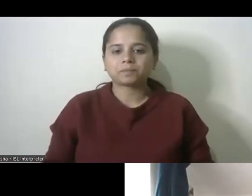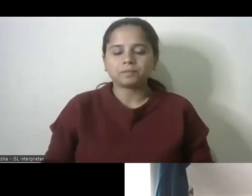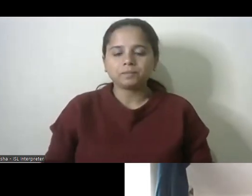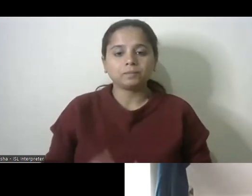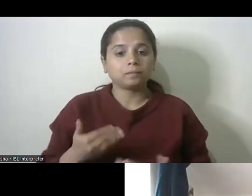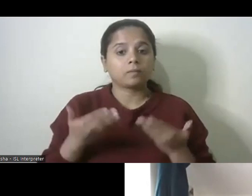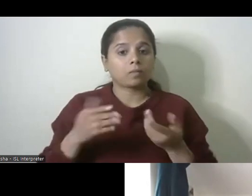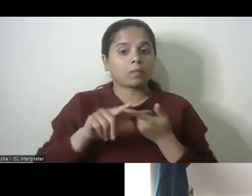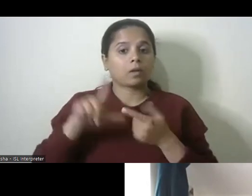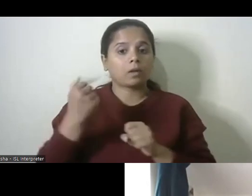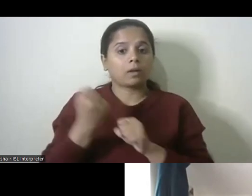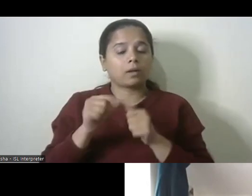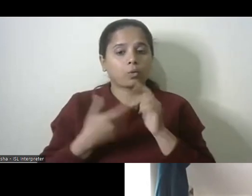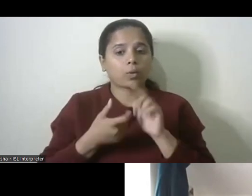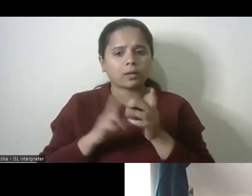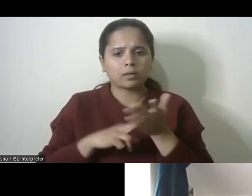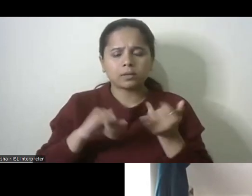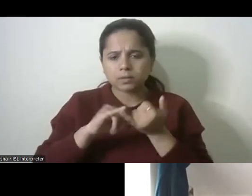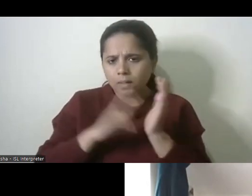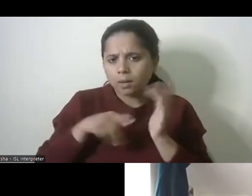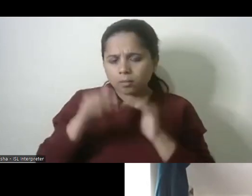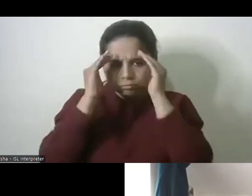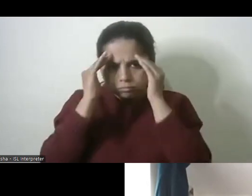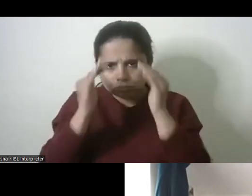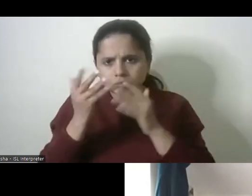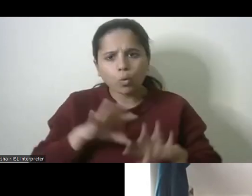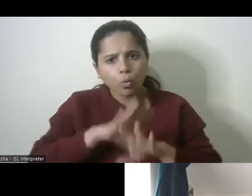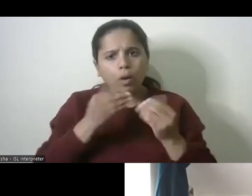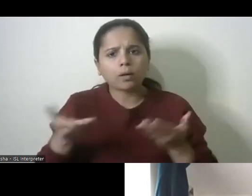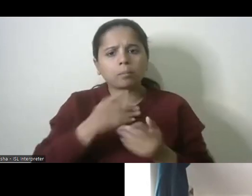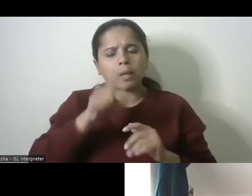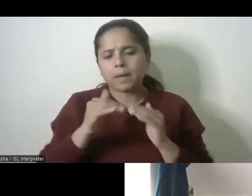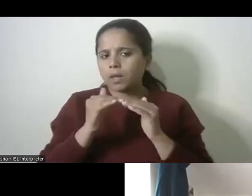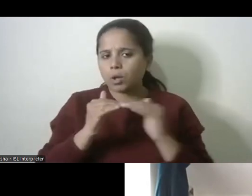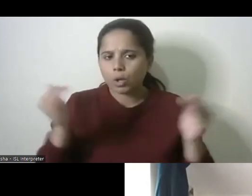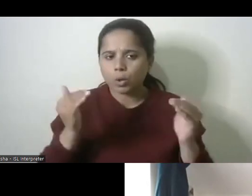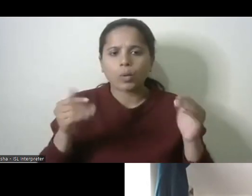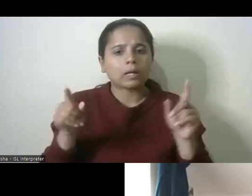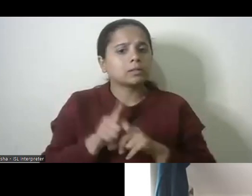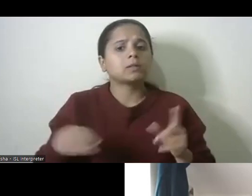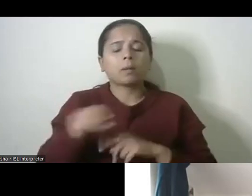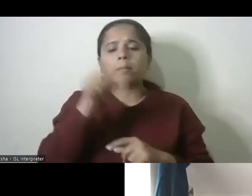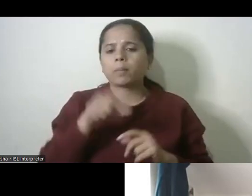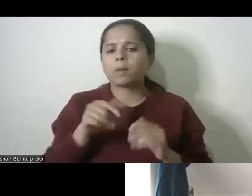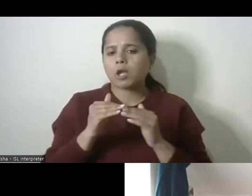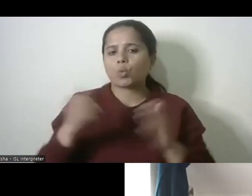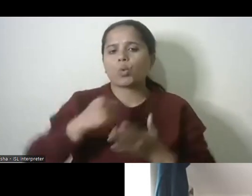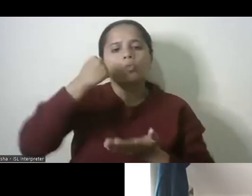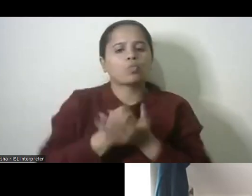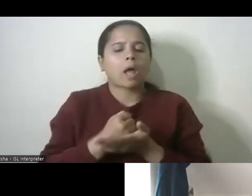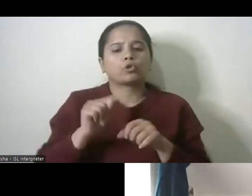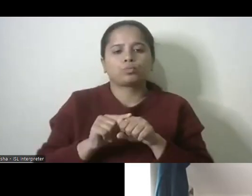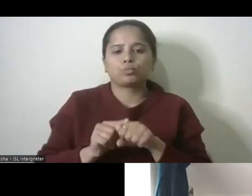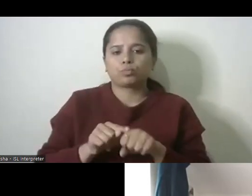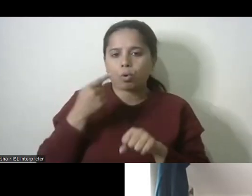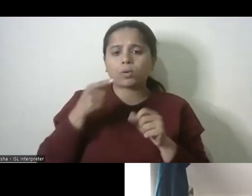Yeah, egalitarianism, the doctrine that emphasizes that all people are equal and so deserve equal rights and opportunities,